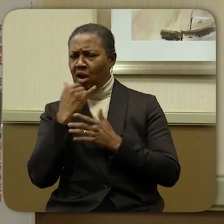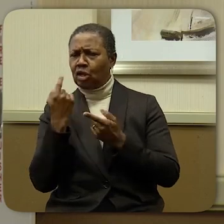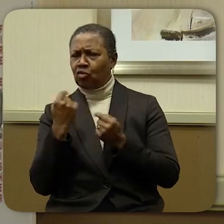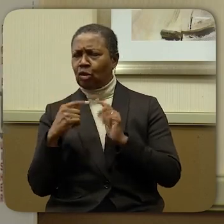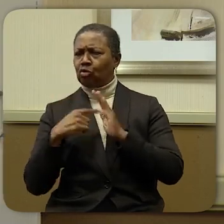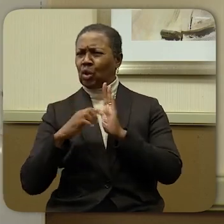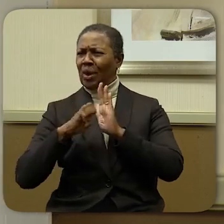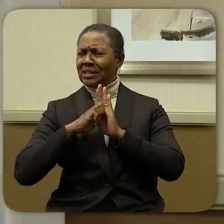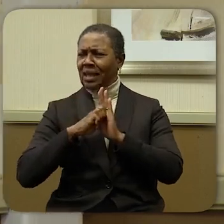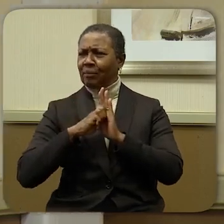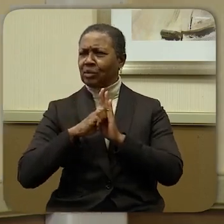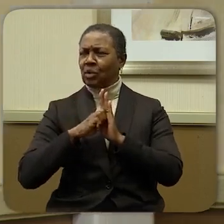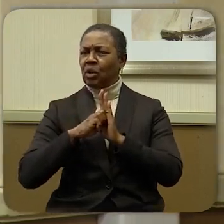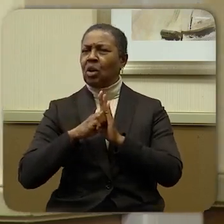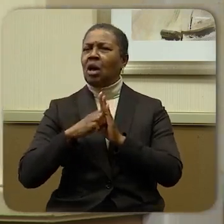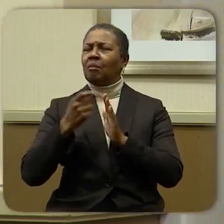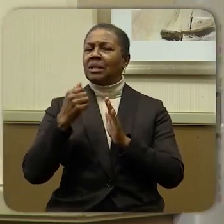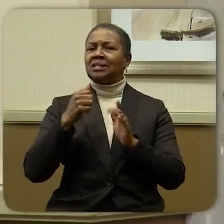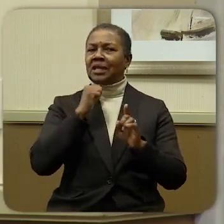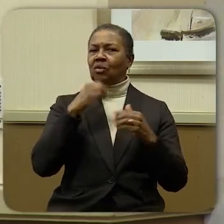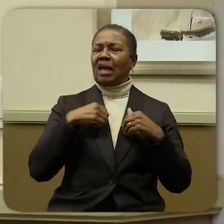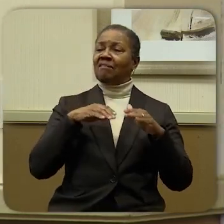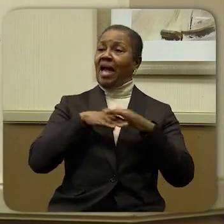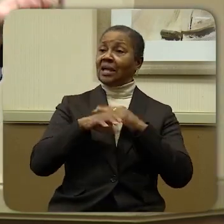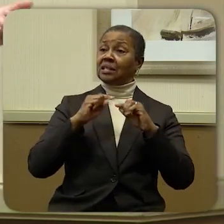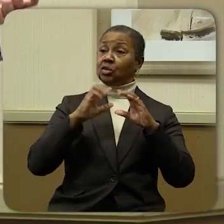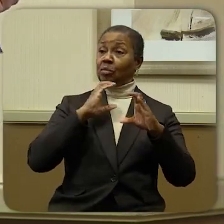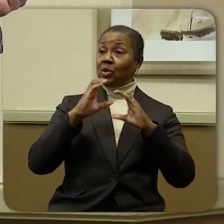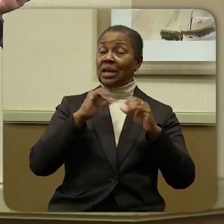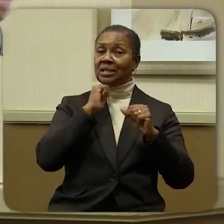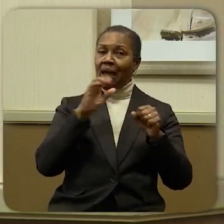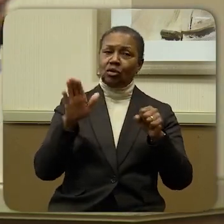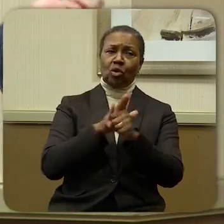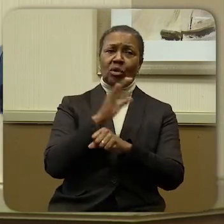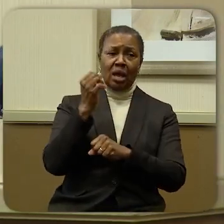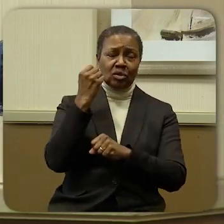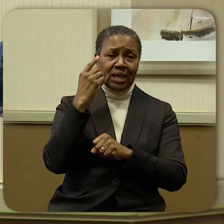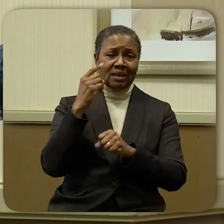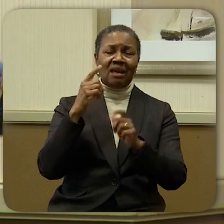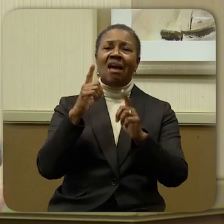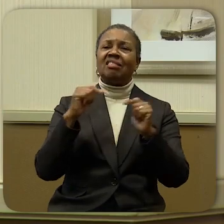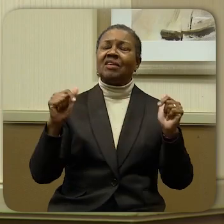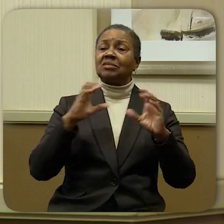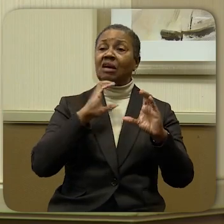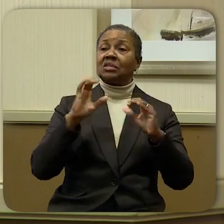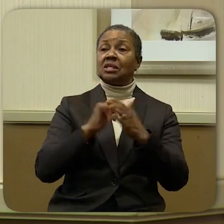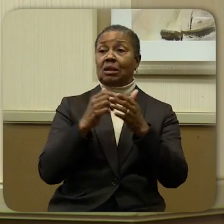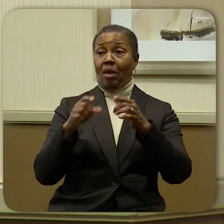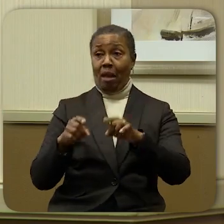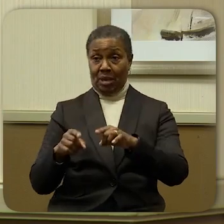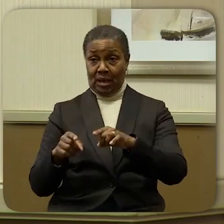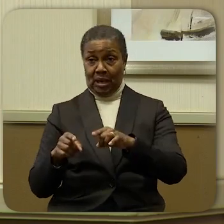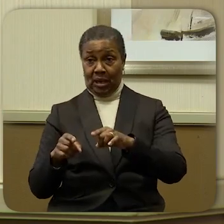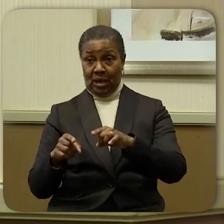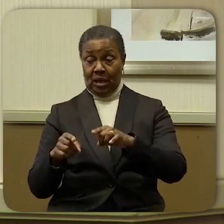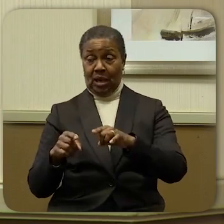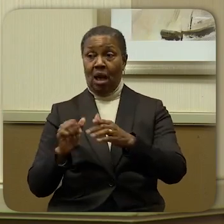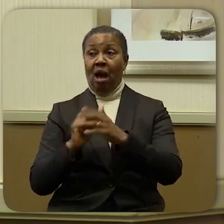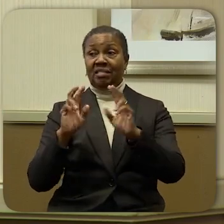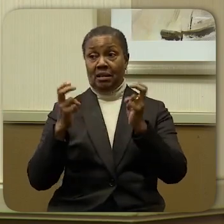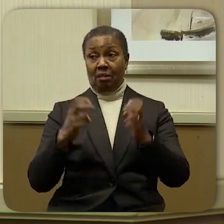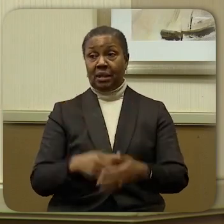through not having access to communication, not totally understanding all the different conversations that are happening around this